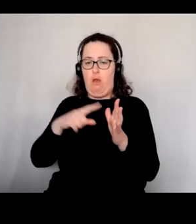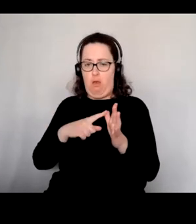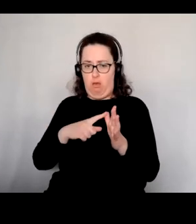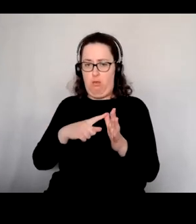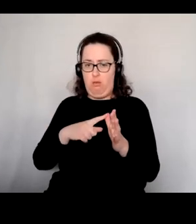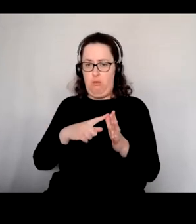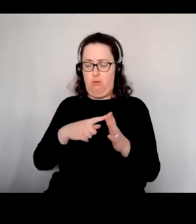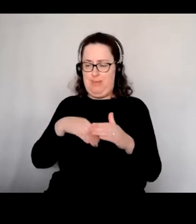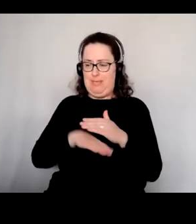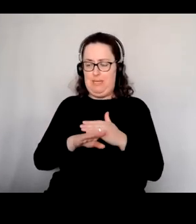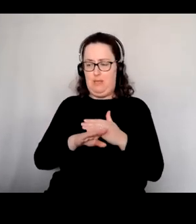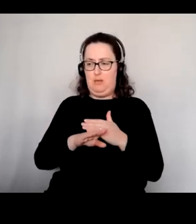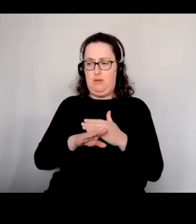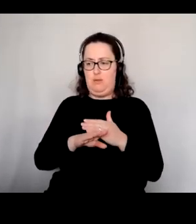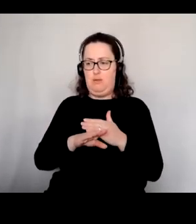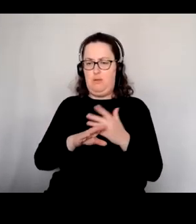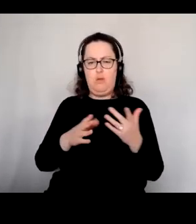collection come to